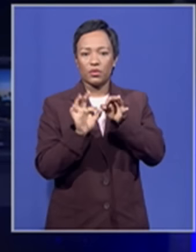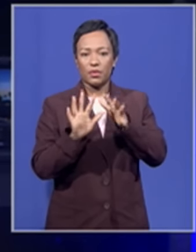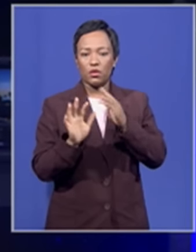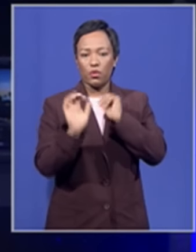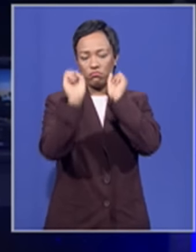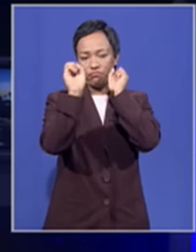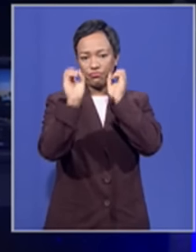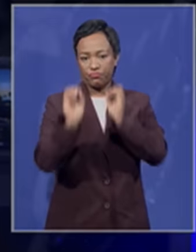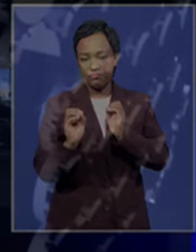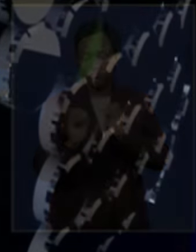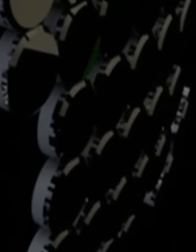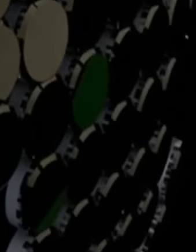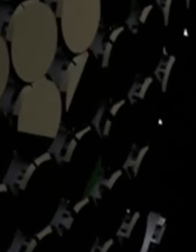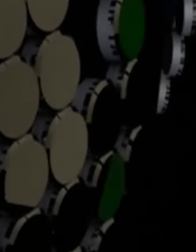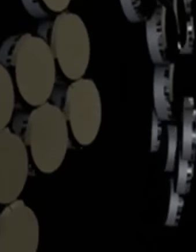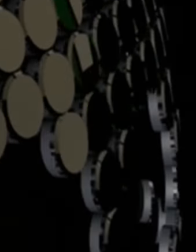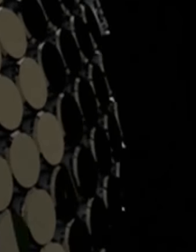matsoho.